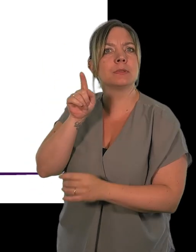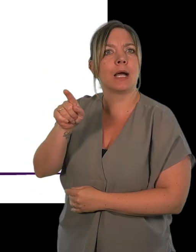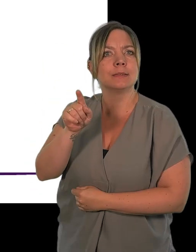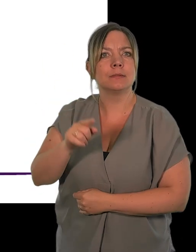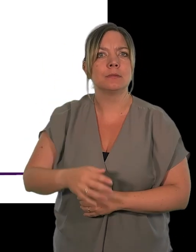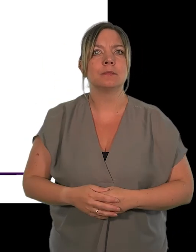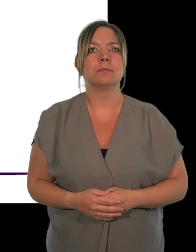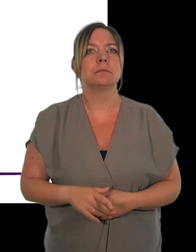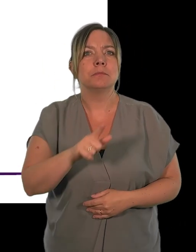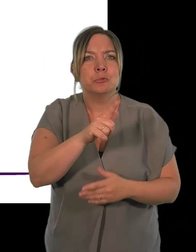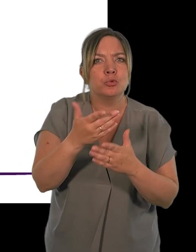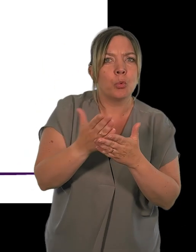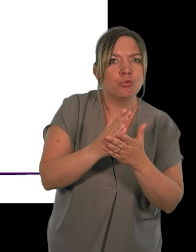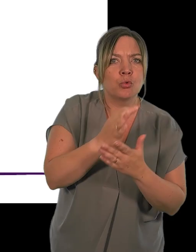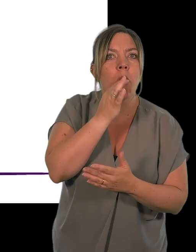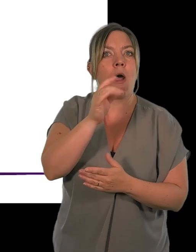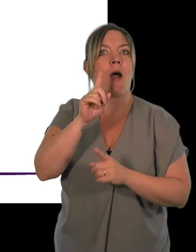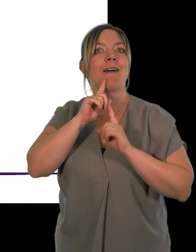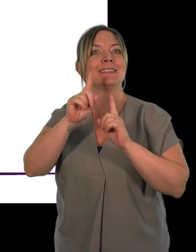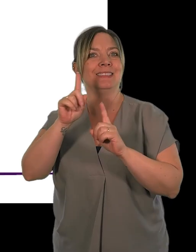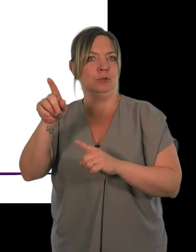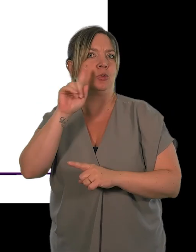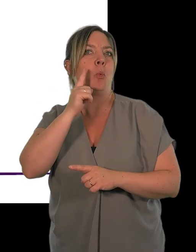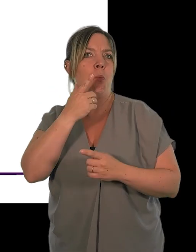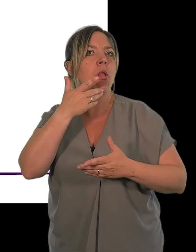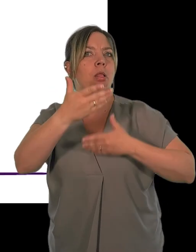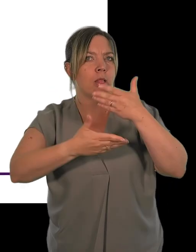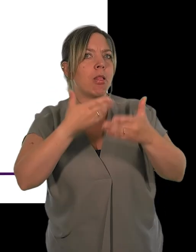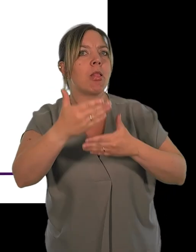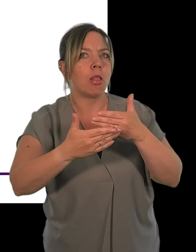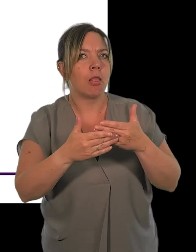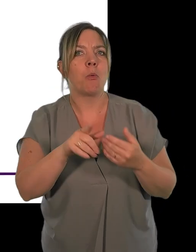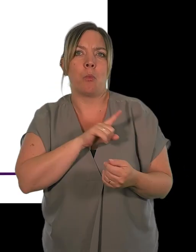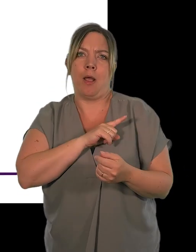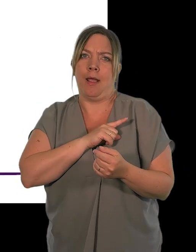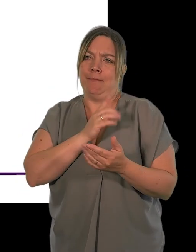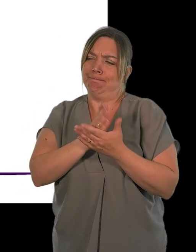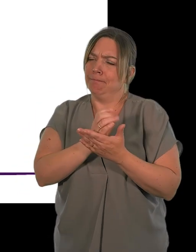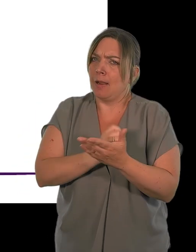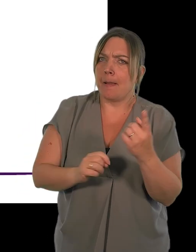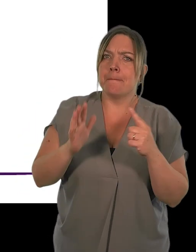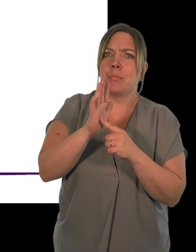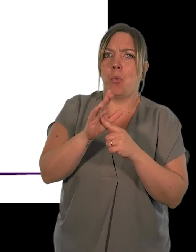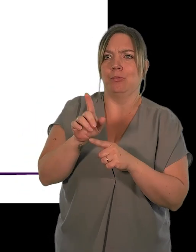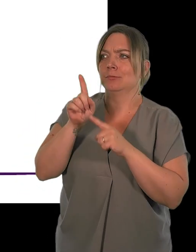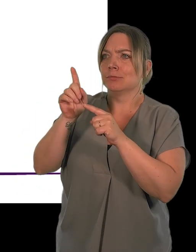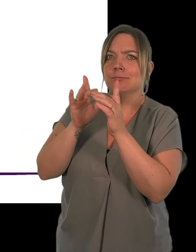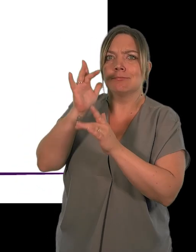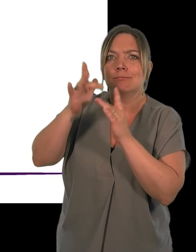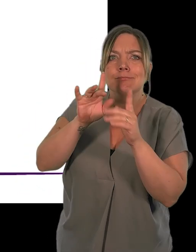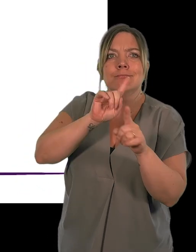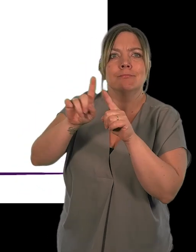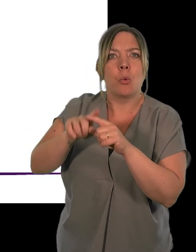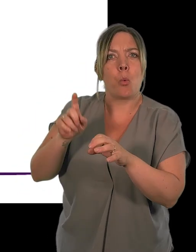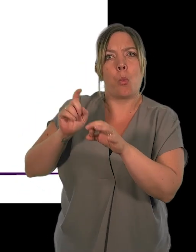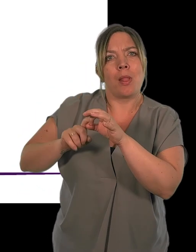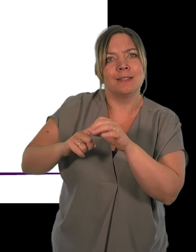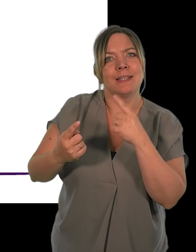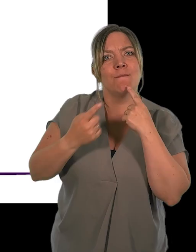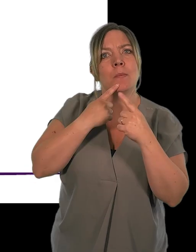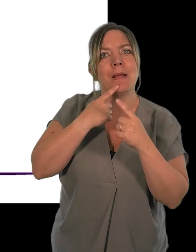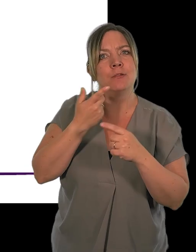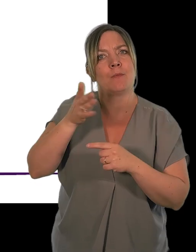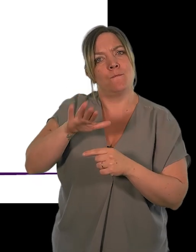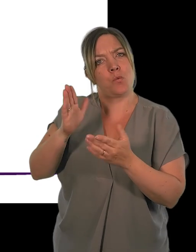it's important that the right quality of information is used and it can come from a trusted source.